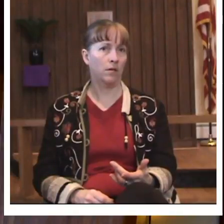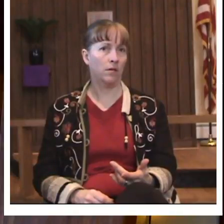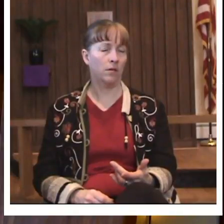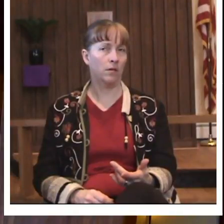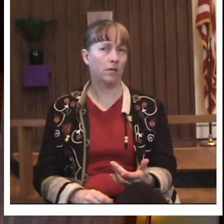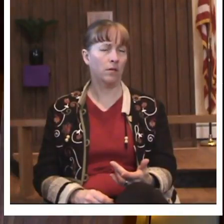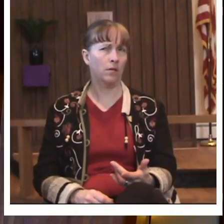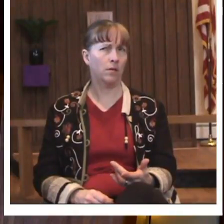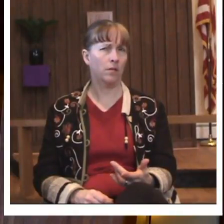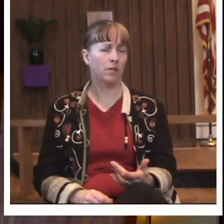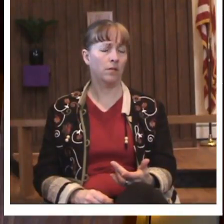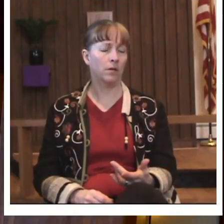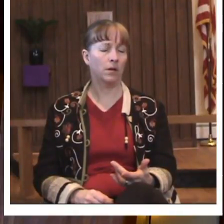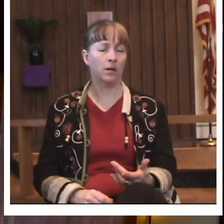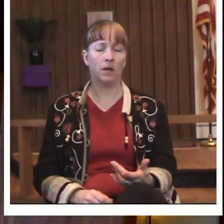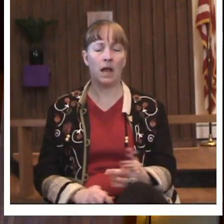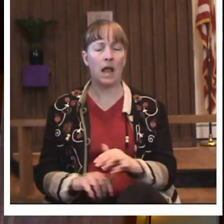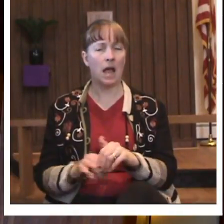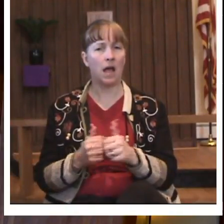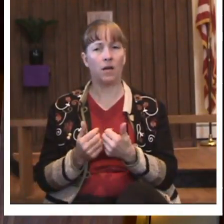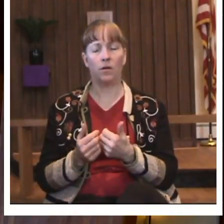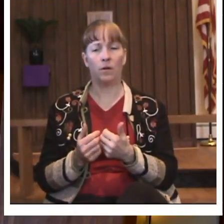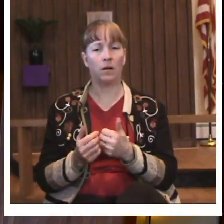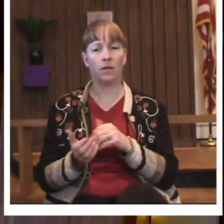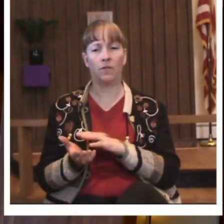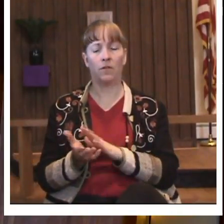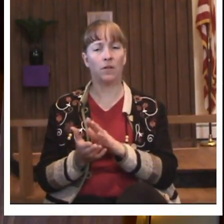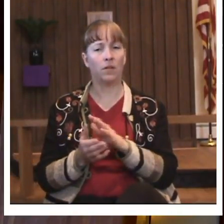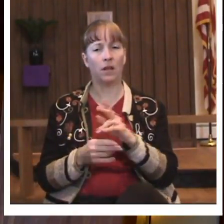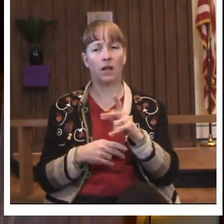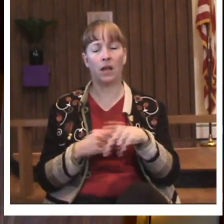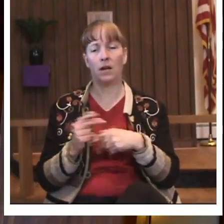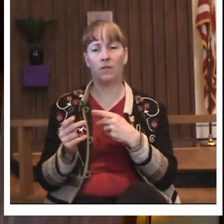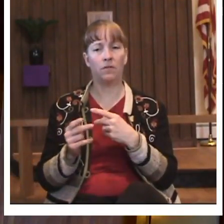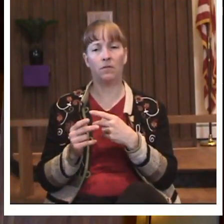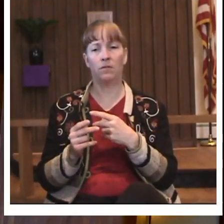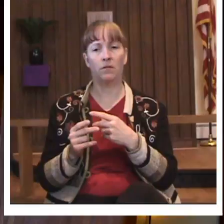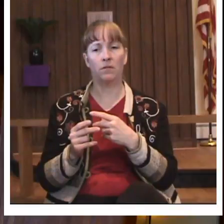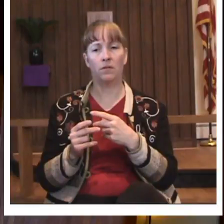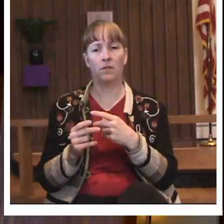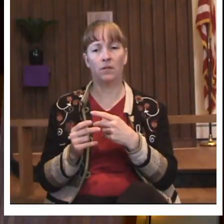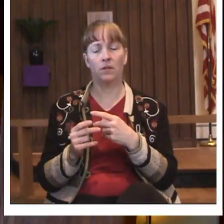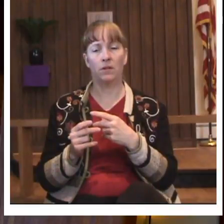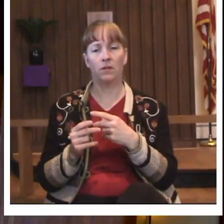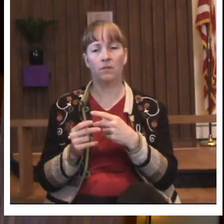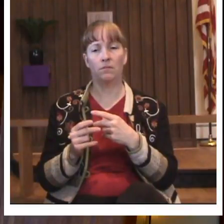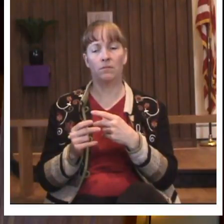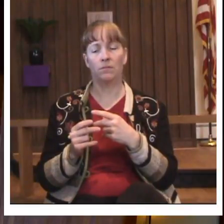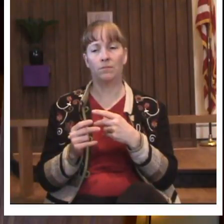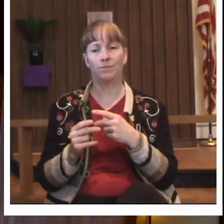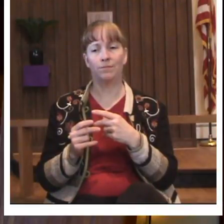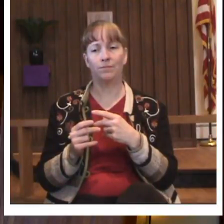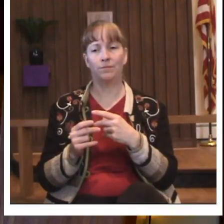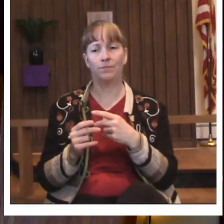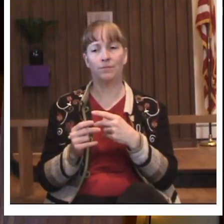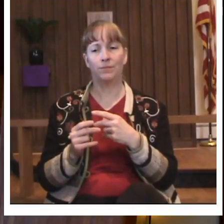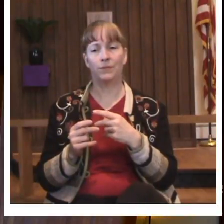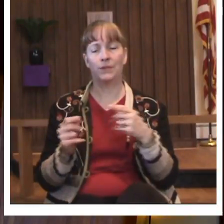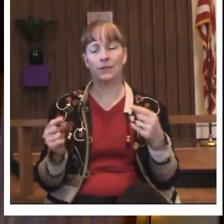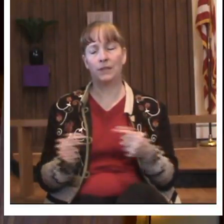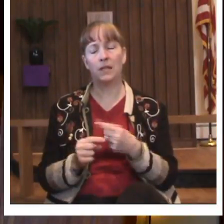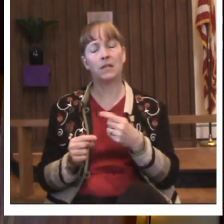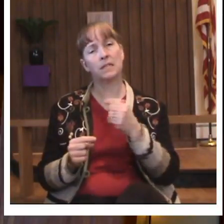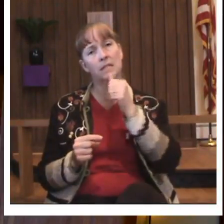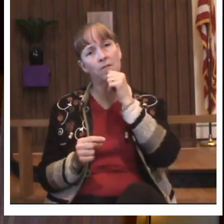How do I confront such human waywardness, such human suffering? Where do